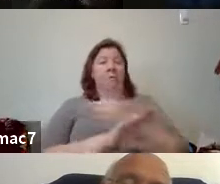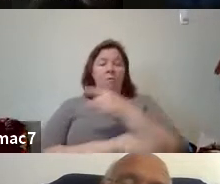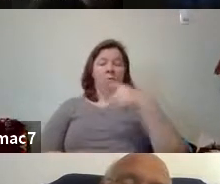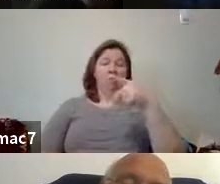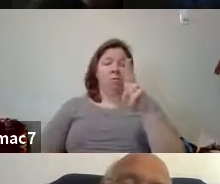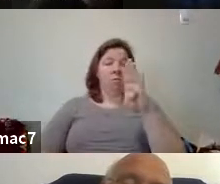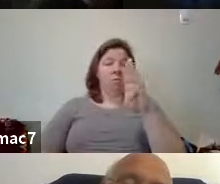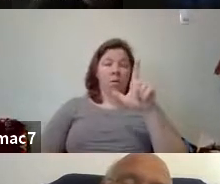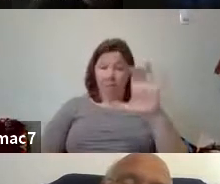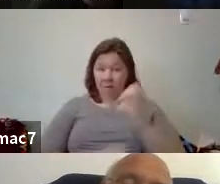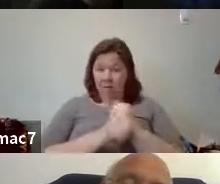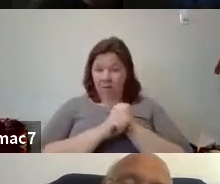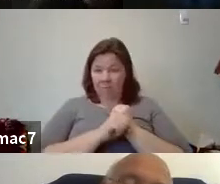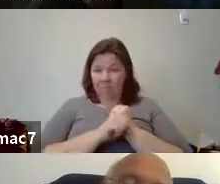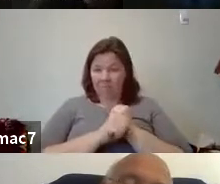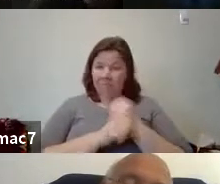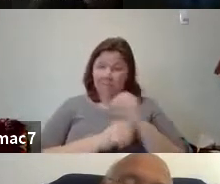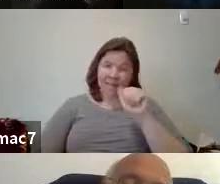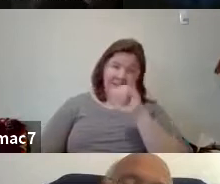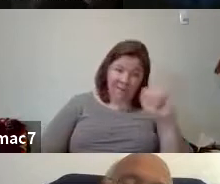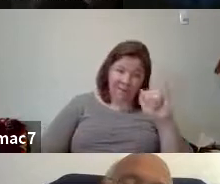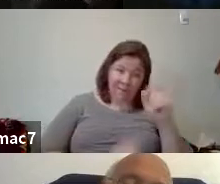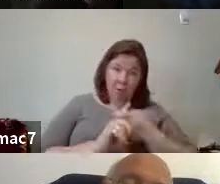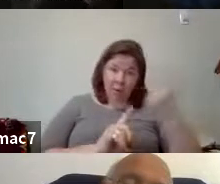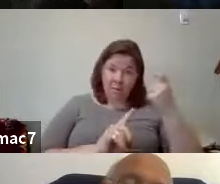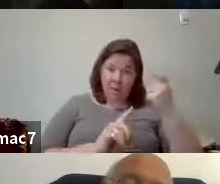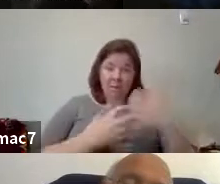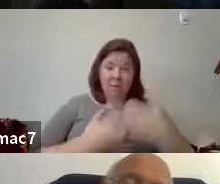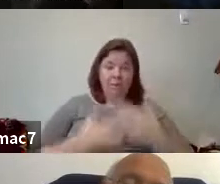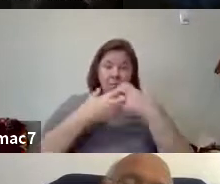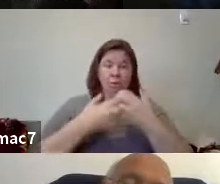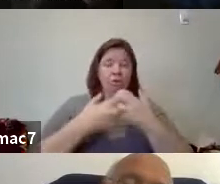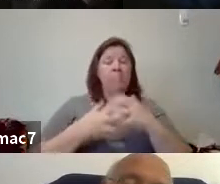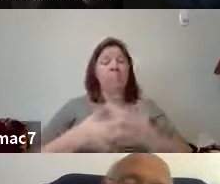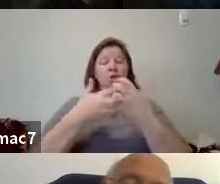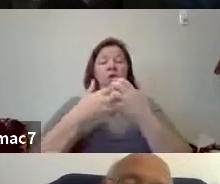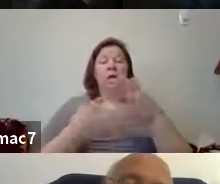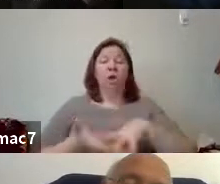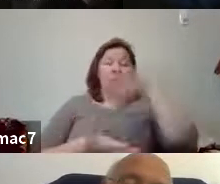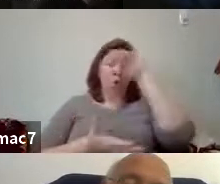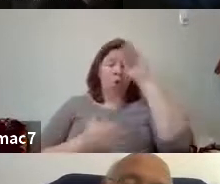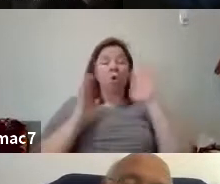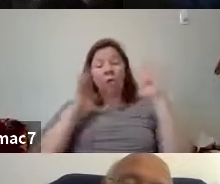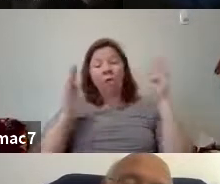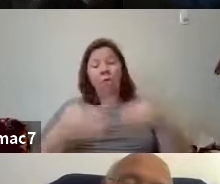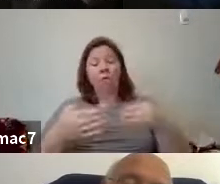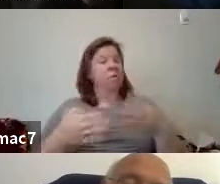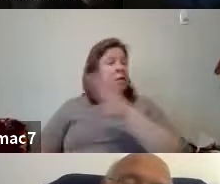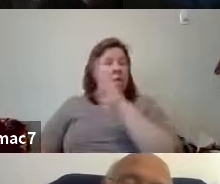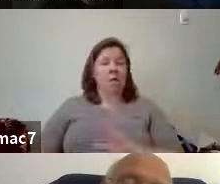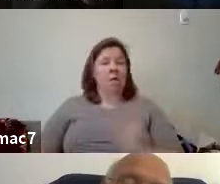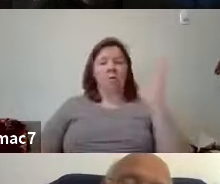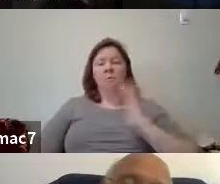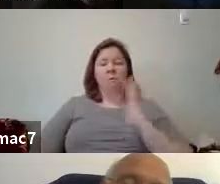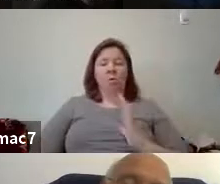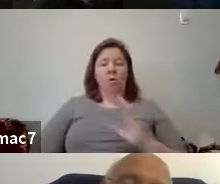that. The AI and the machine learning focus is unparalleled. It's never been done this way before. To